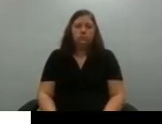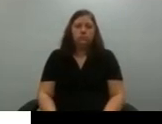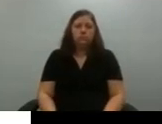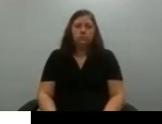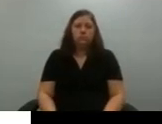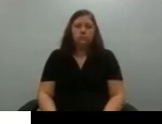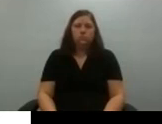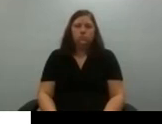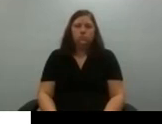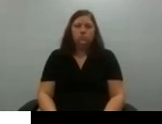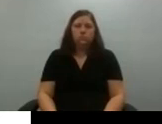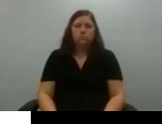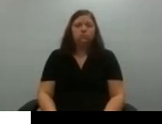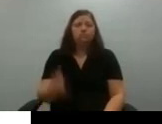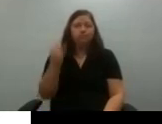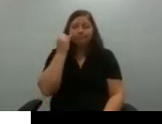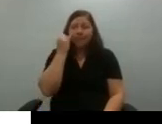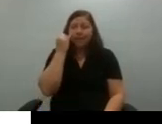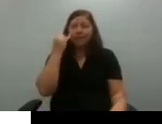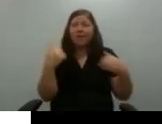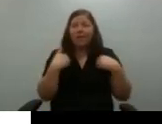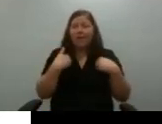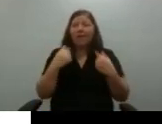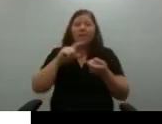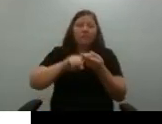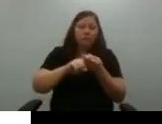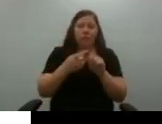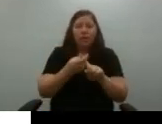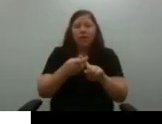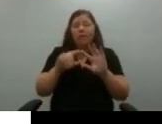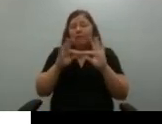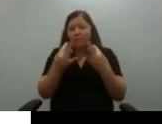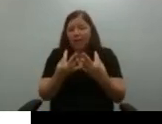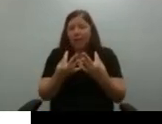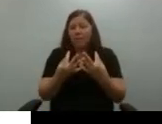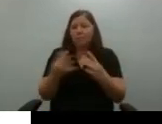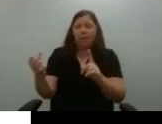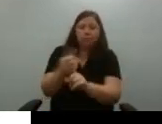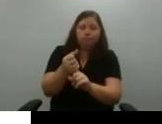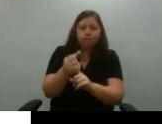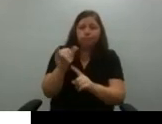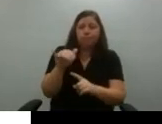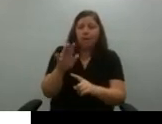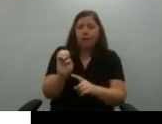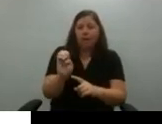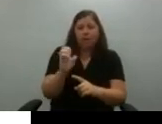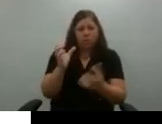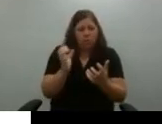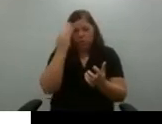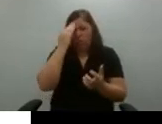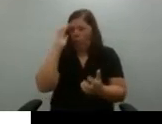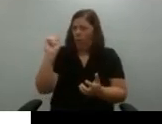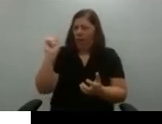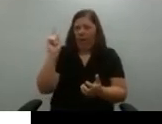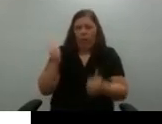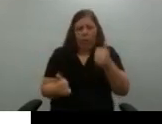If a friend or family member has been detained by ICE, you can find out in which detention facility they've